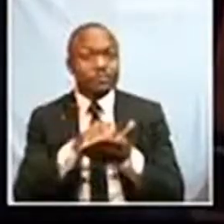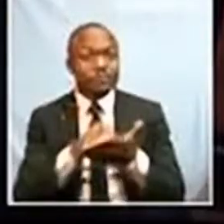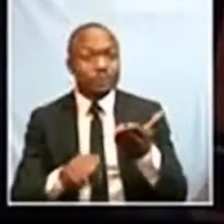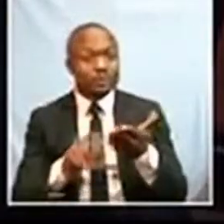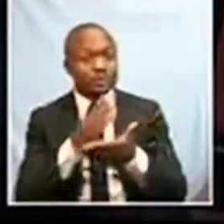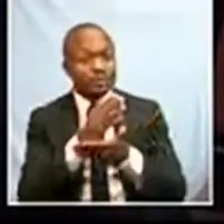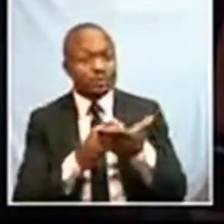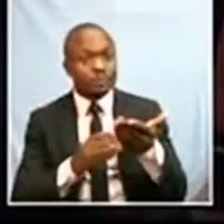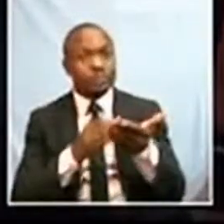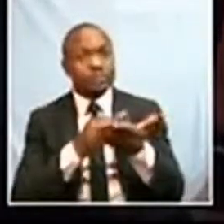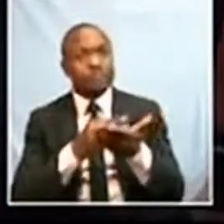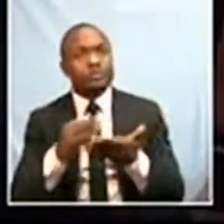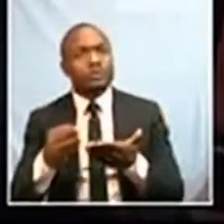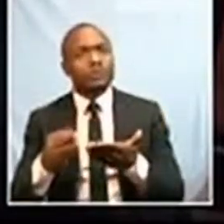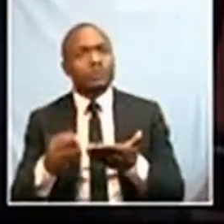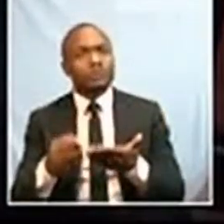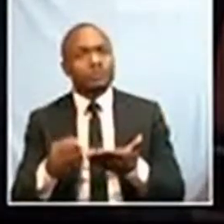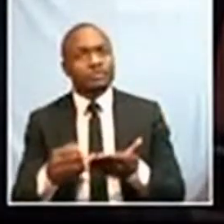defaulted?